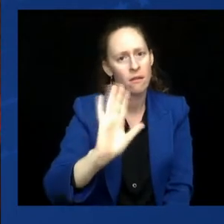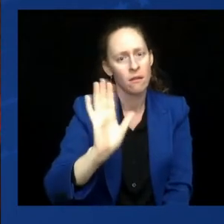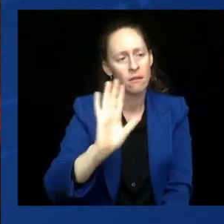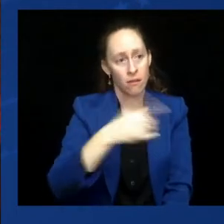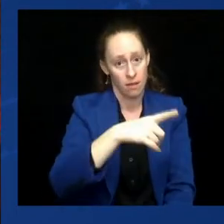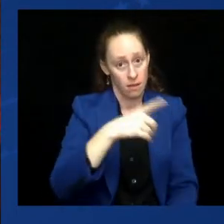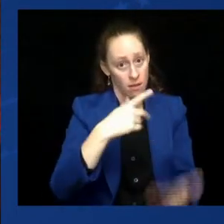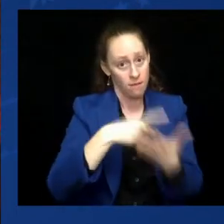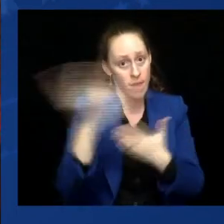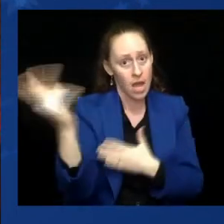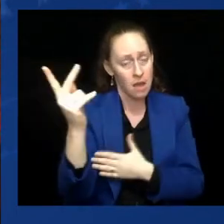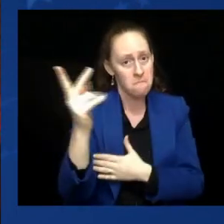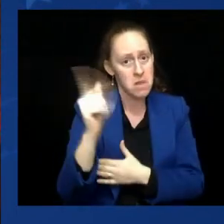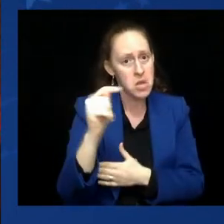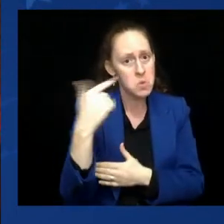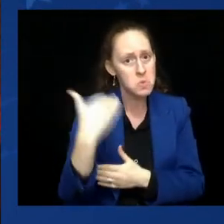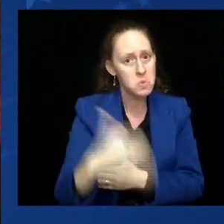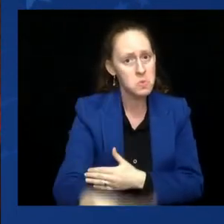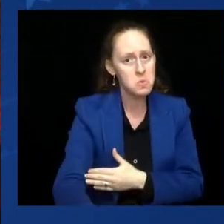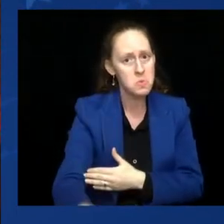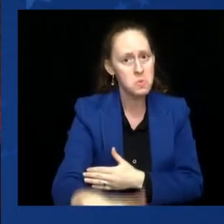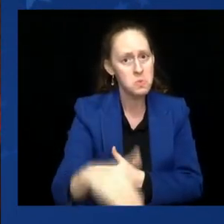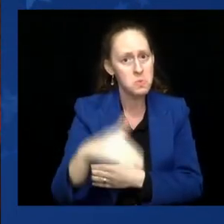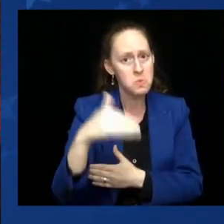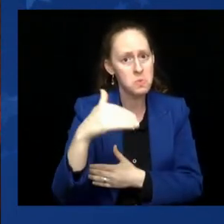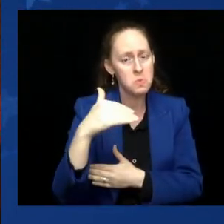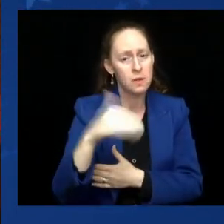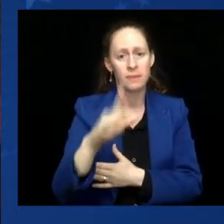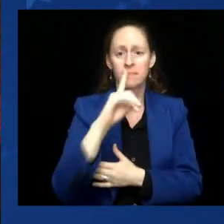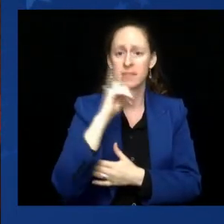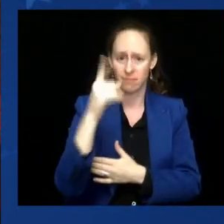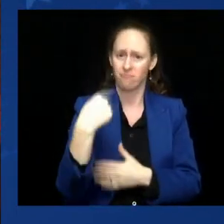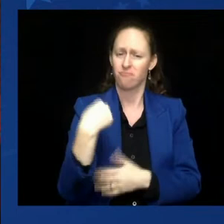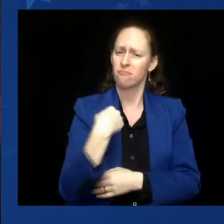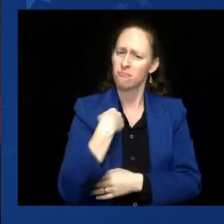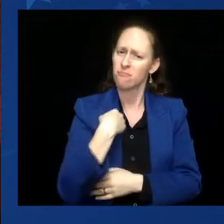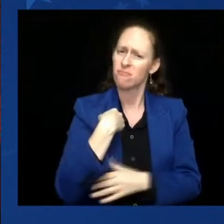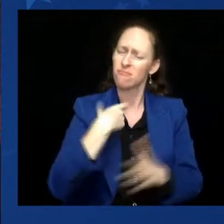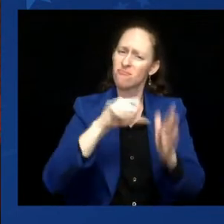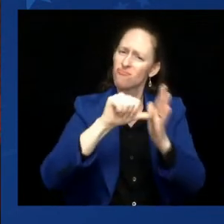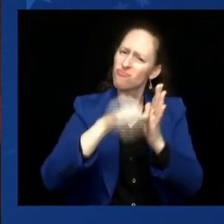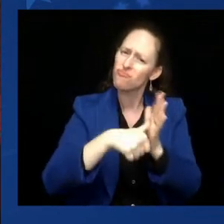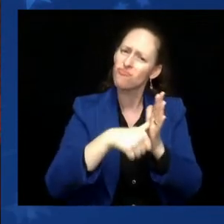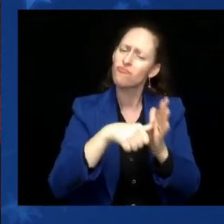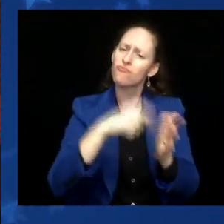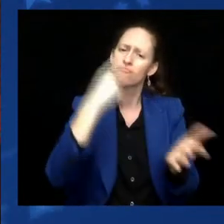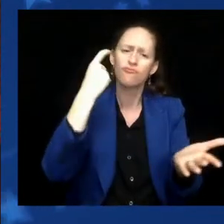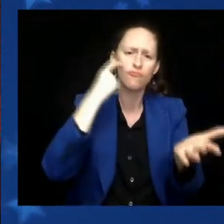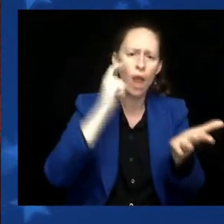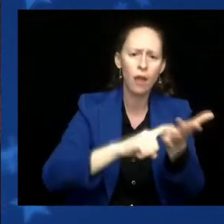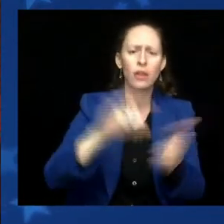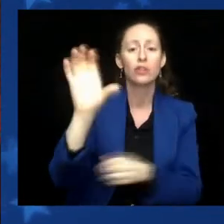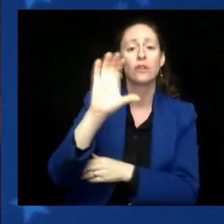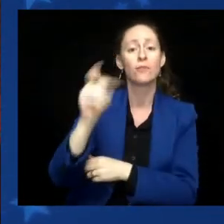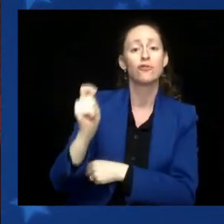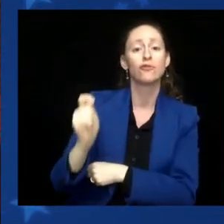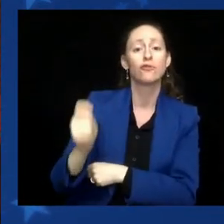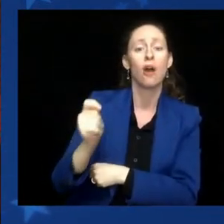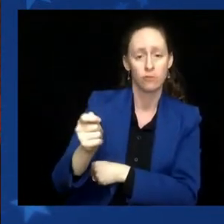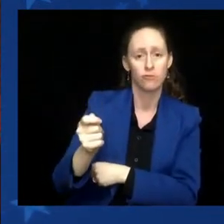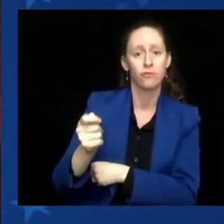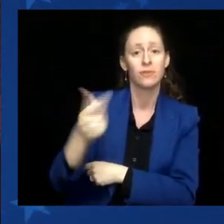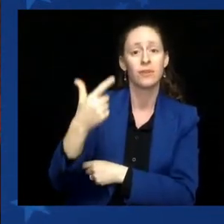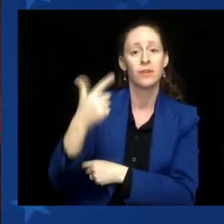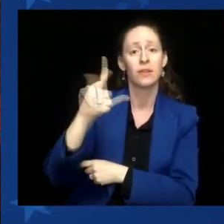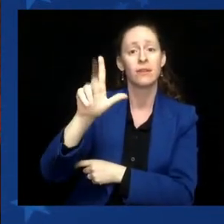Circuit Court Judge Michael Ludwig has called Trump and the extreme MAGA Republicans, quote, a